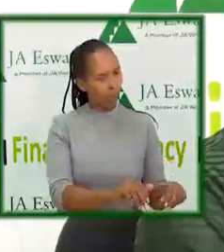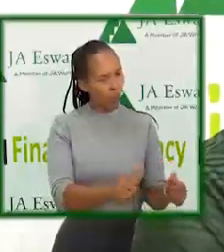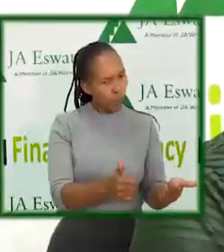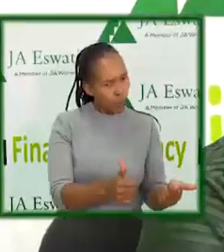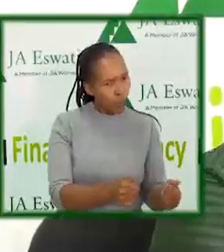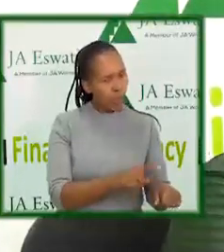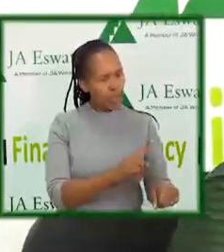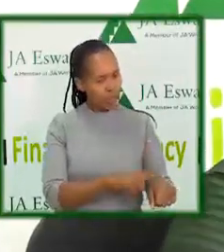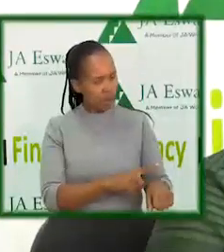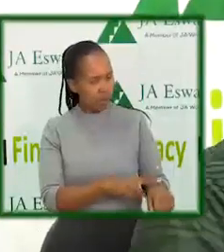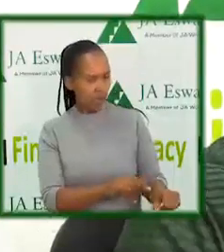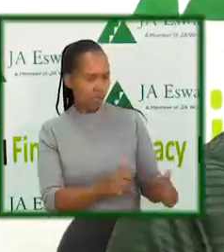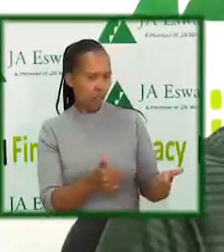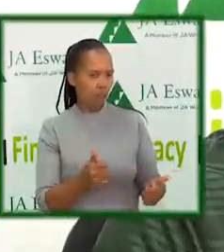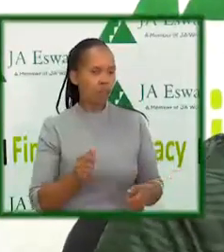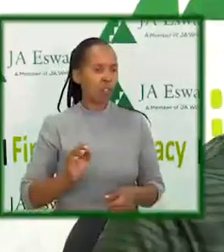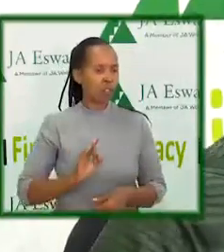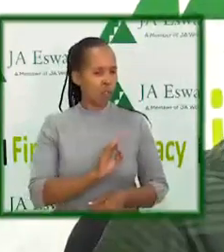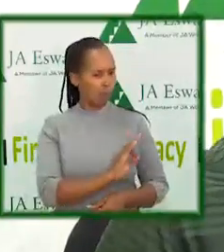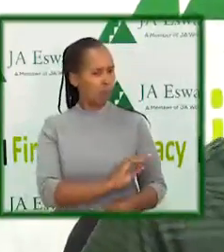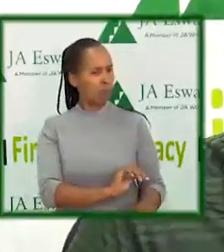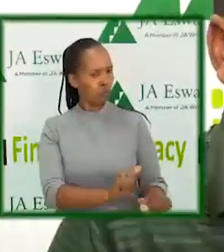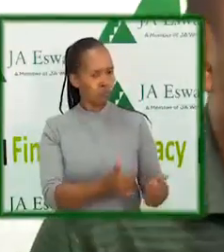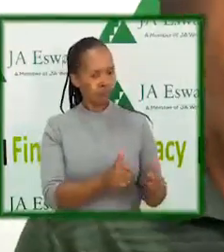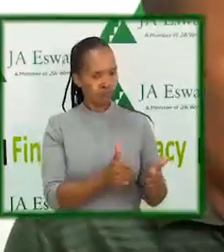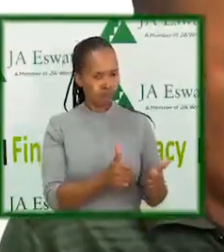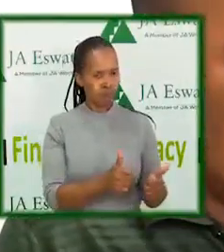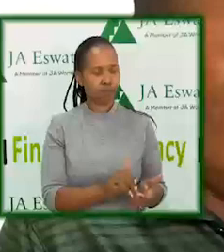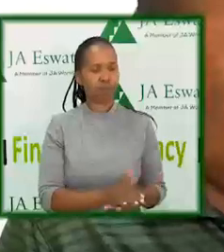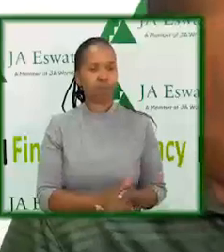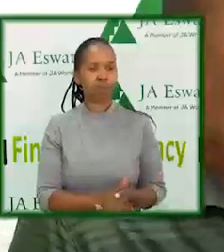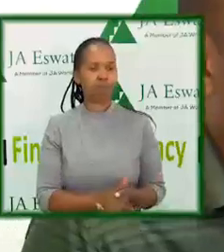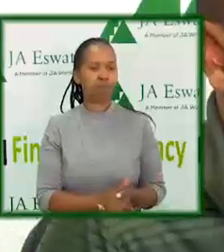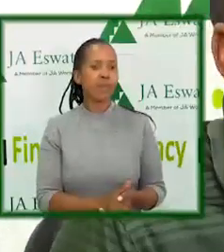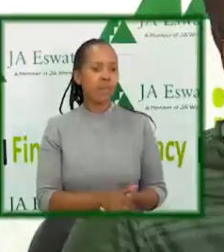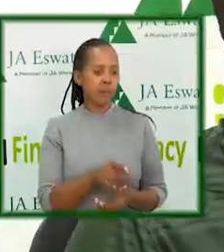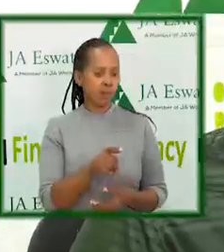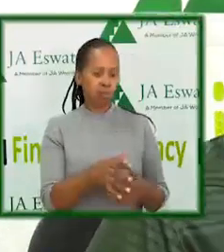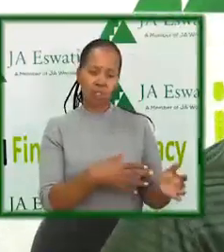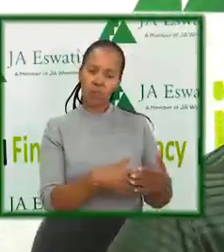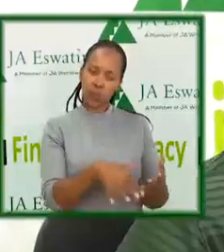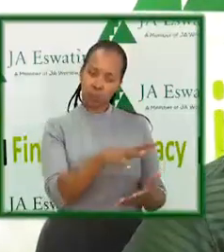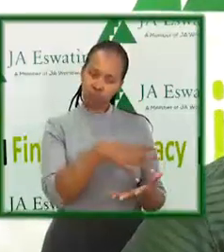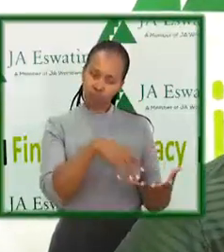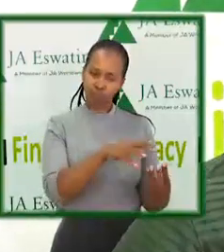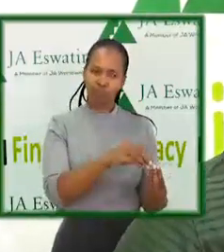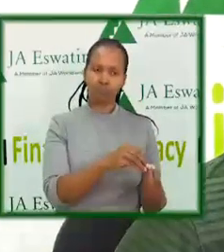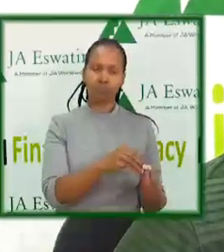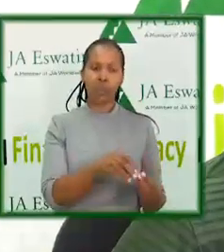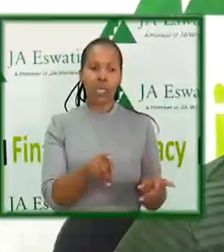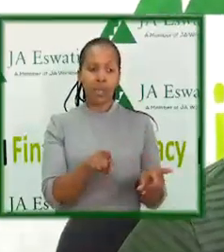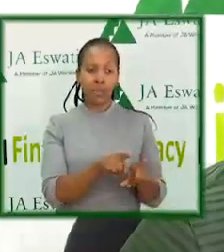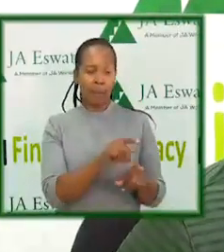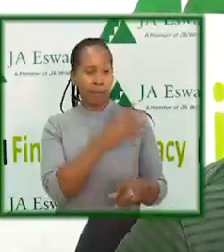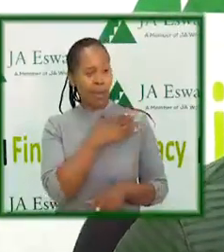the staff we have, and everything that is a resource that is in the company. And also, managers have to deal with